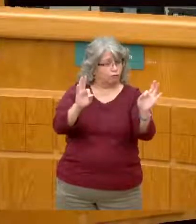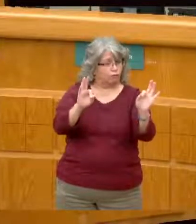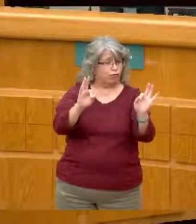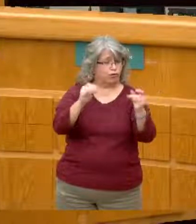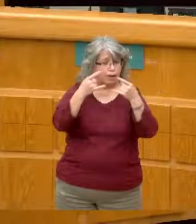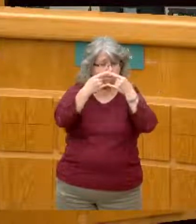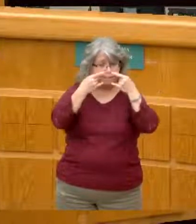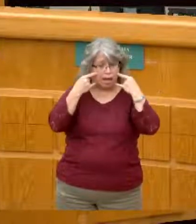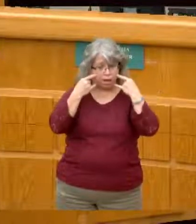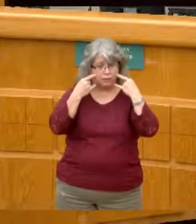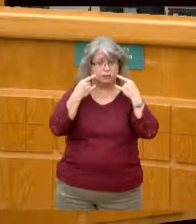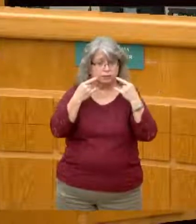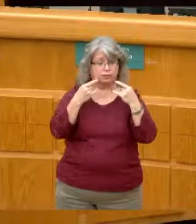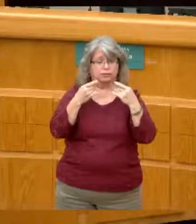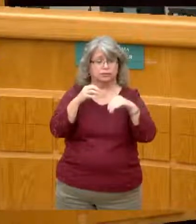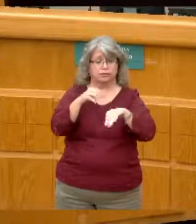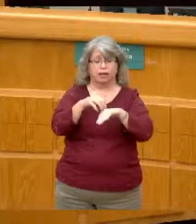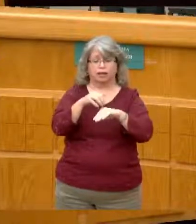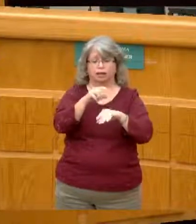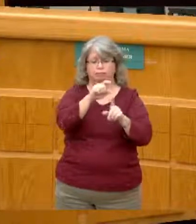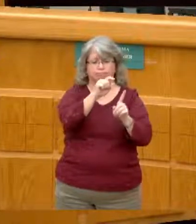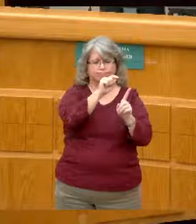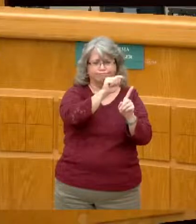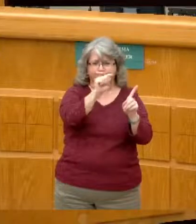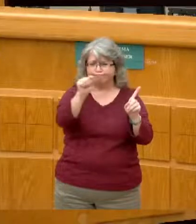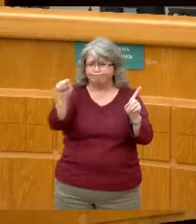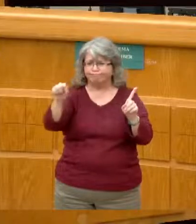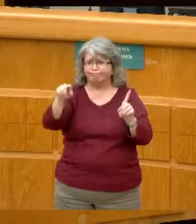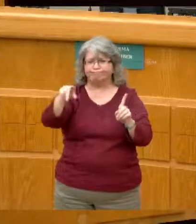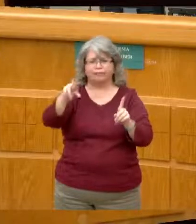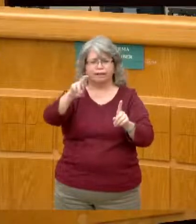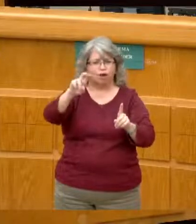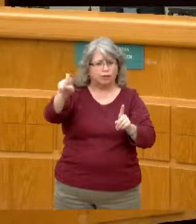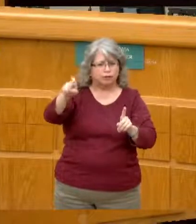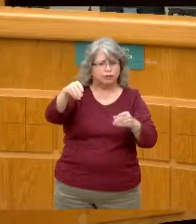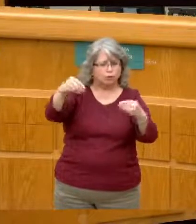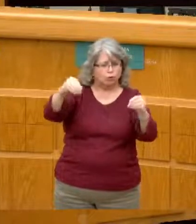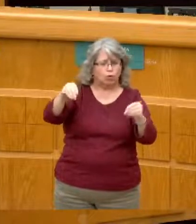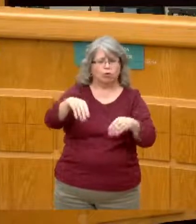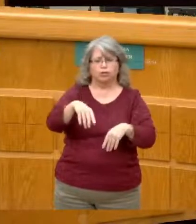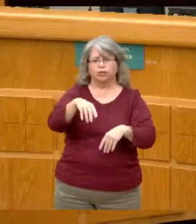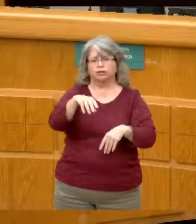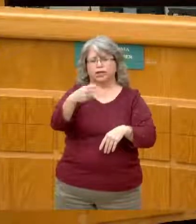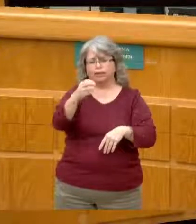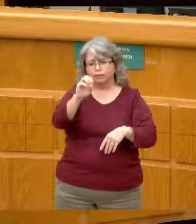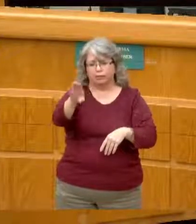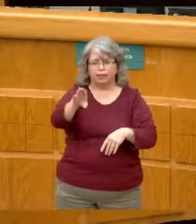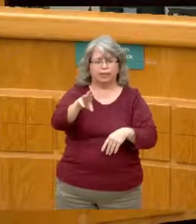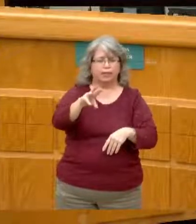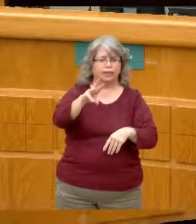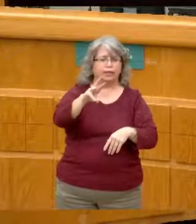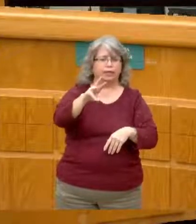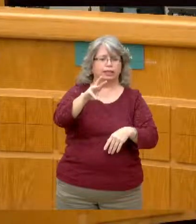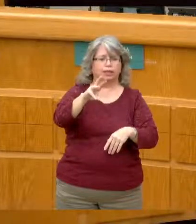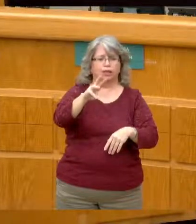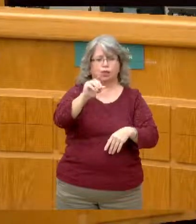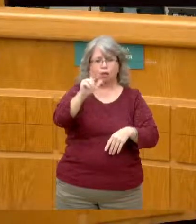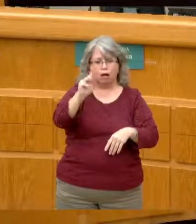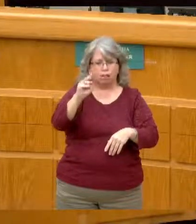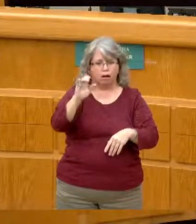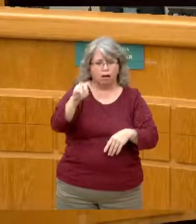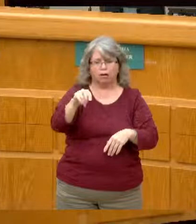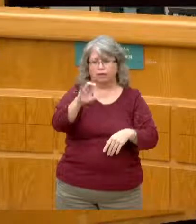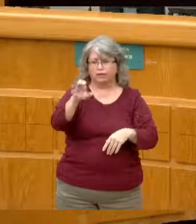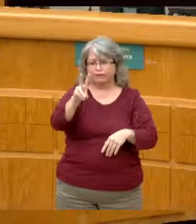pharmacies throughout the area. H-E-B, Walmart, Sam's Club, Walgreens, CVS. I would call probably prior